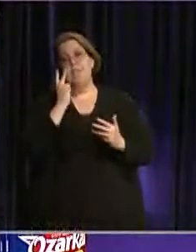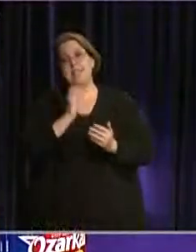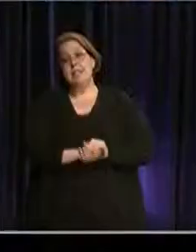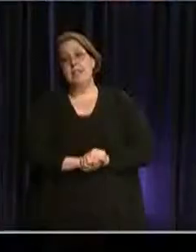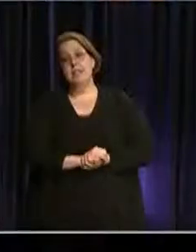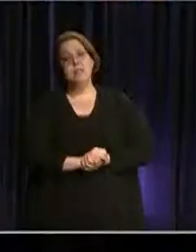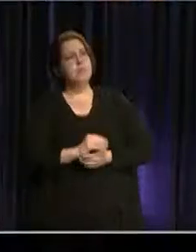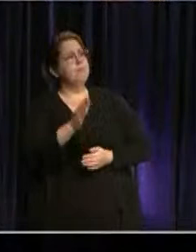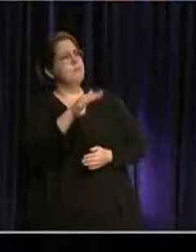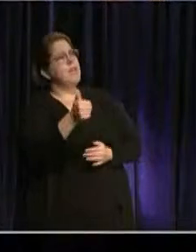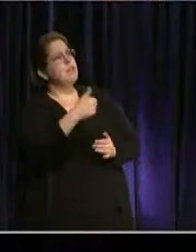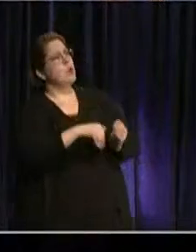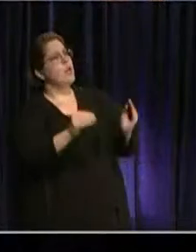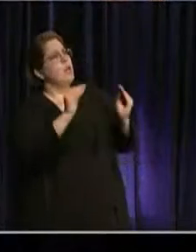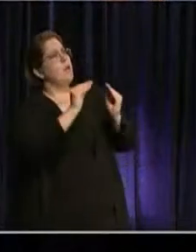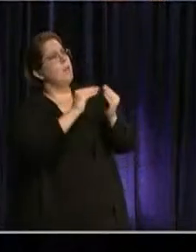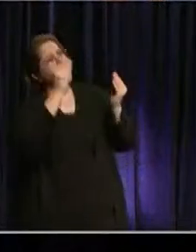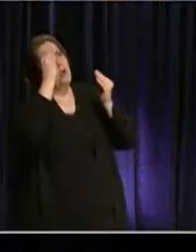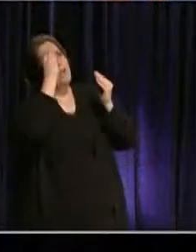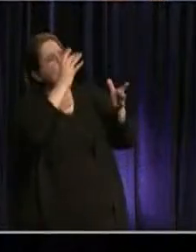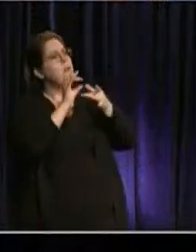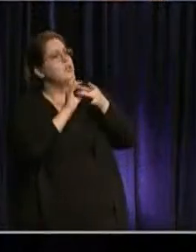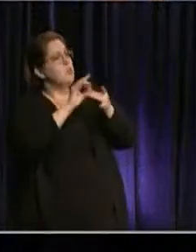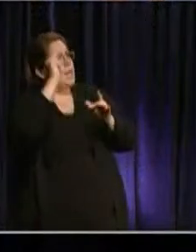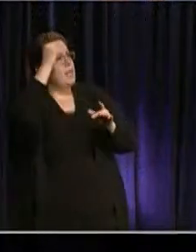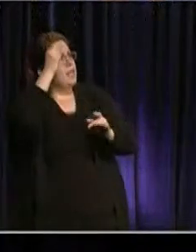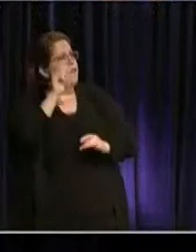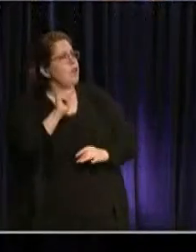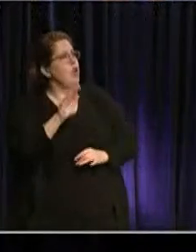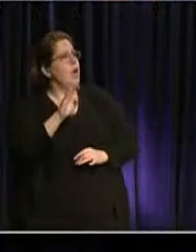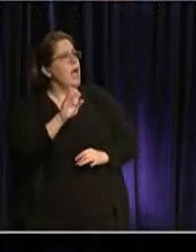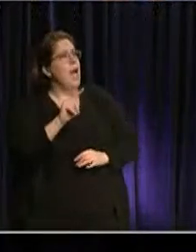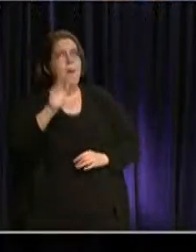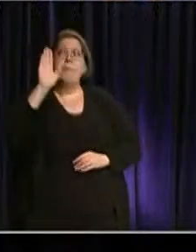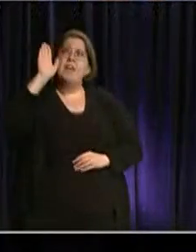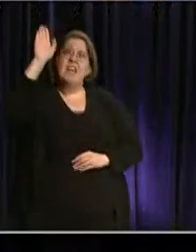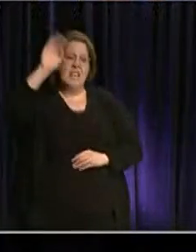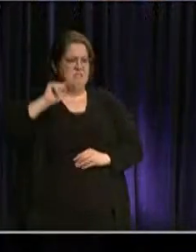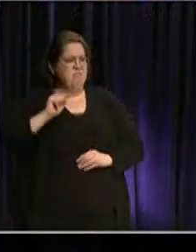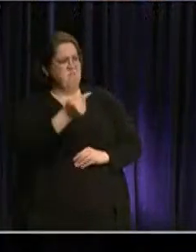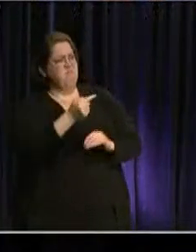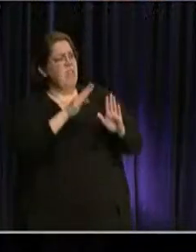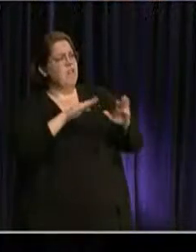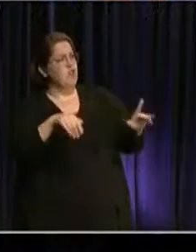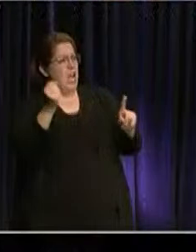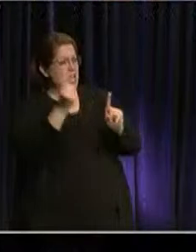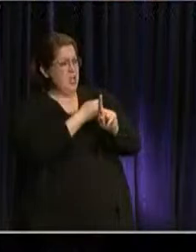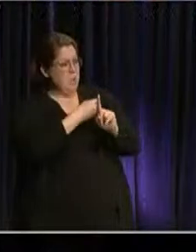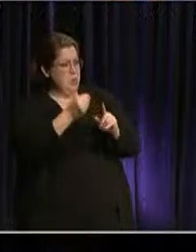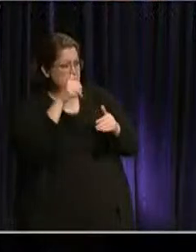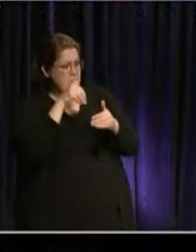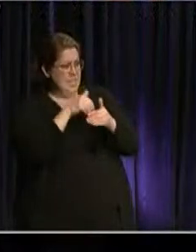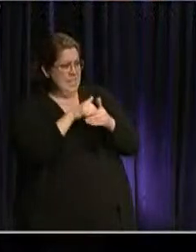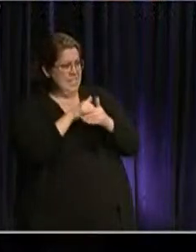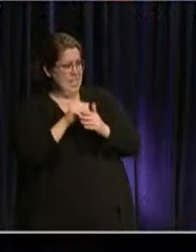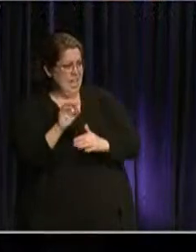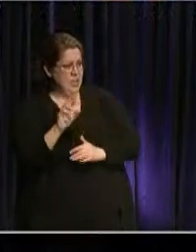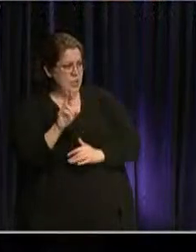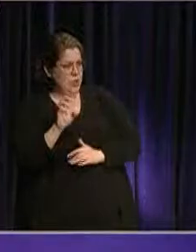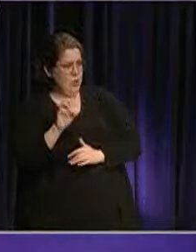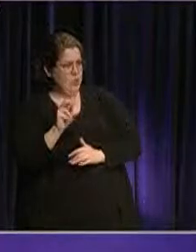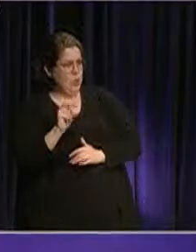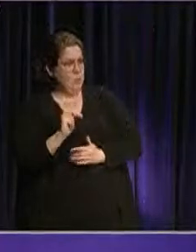Is there any additional information regarding Governor Abbott's allegations of child abuse inside Freeman